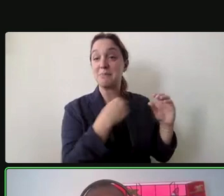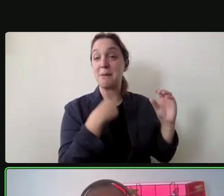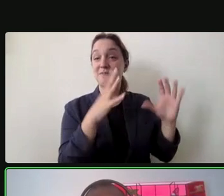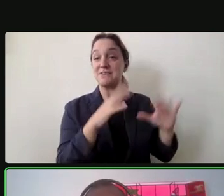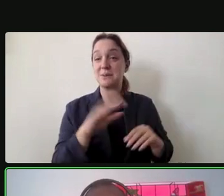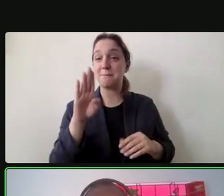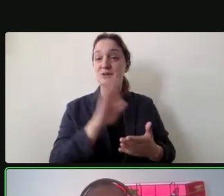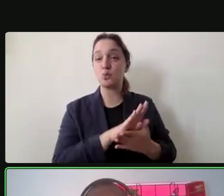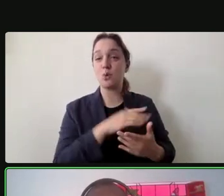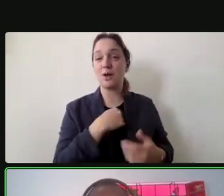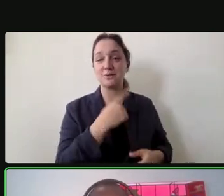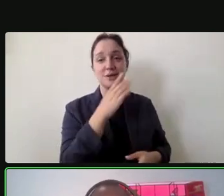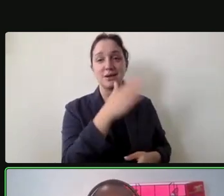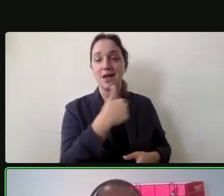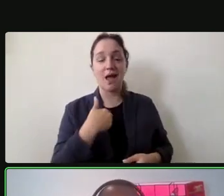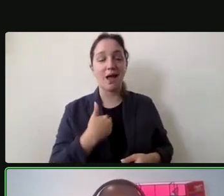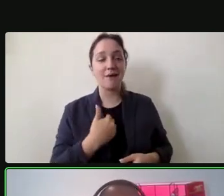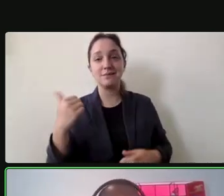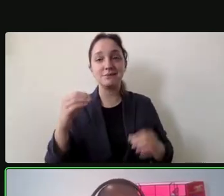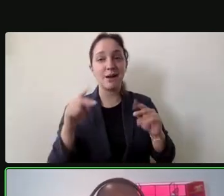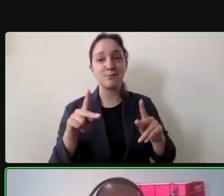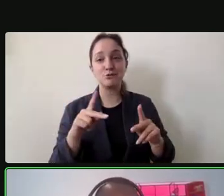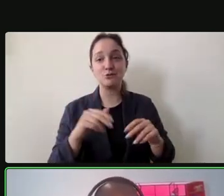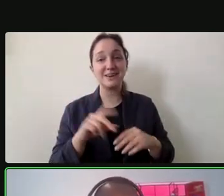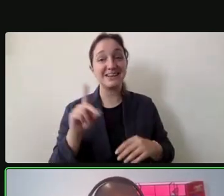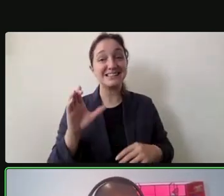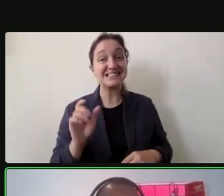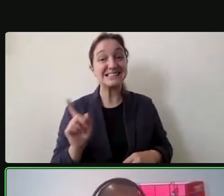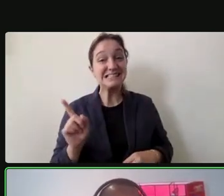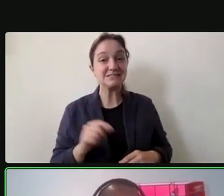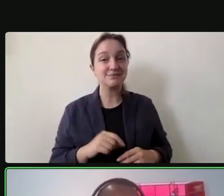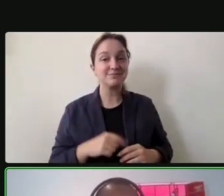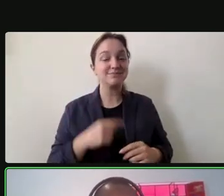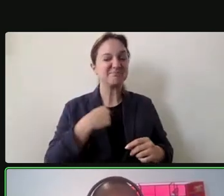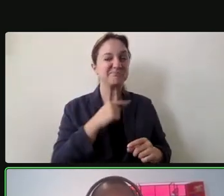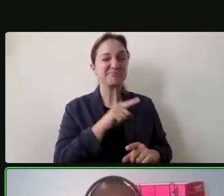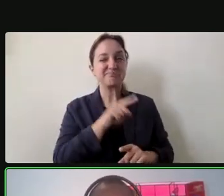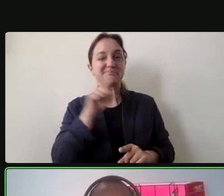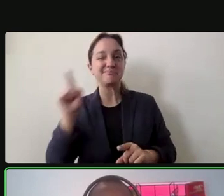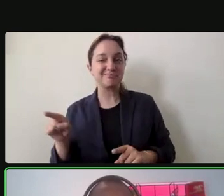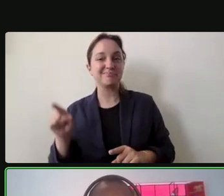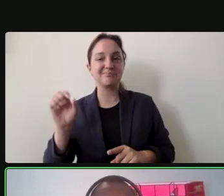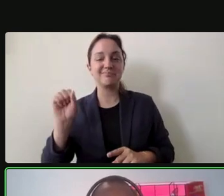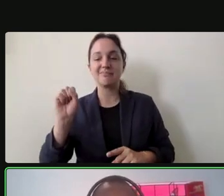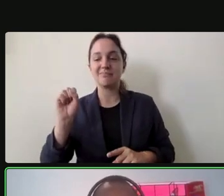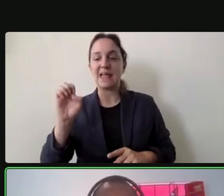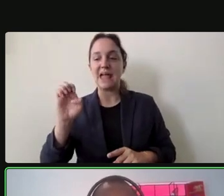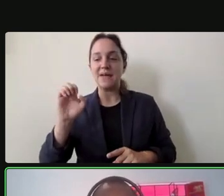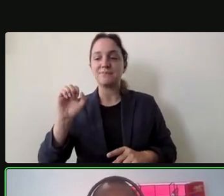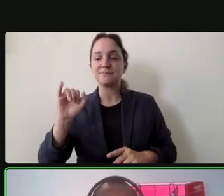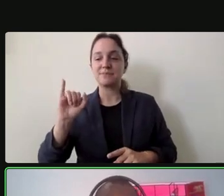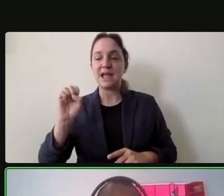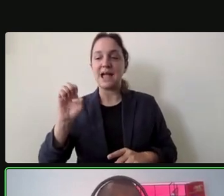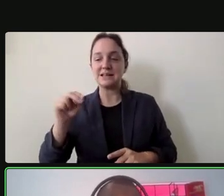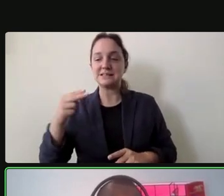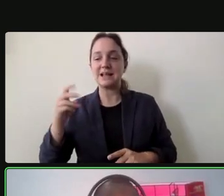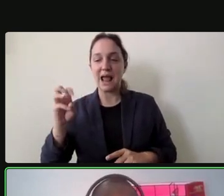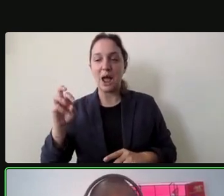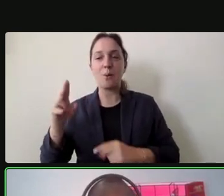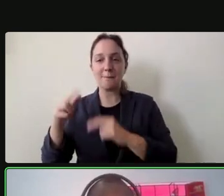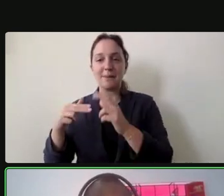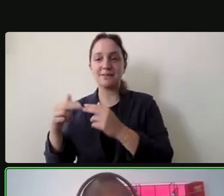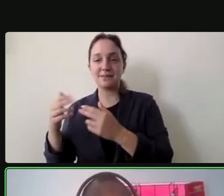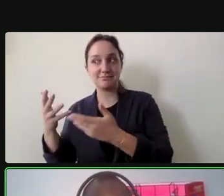this opportunity down in DC. Want to go down to the Eisenhower building and talk with folks from the Department of Energy around the way that we think